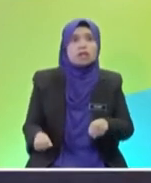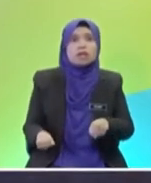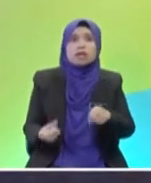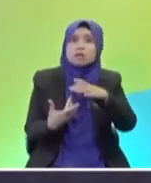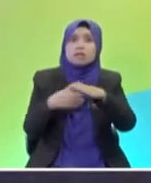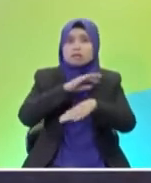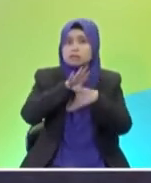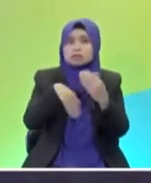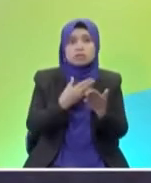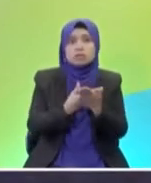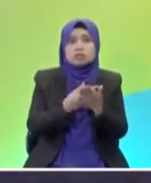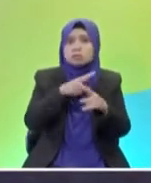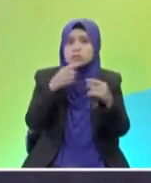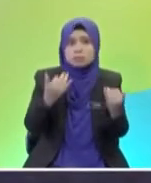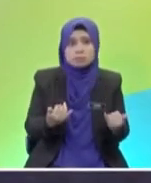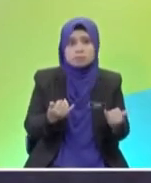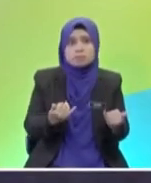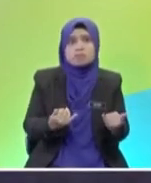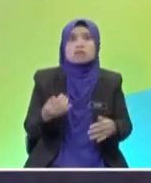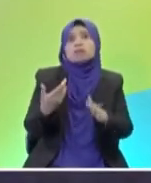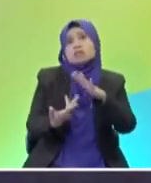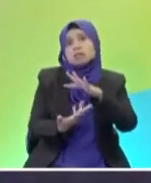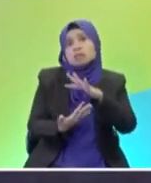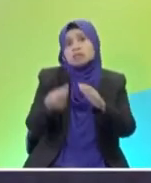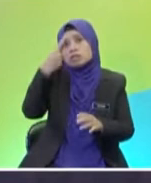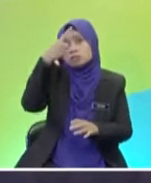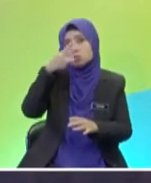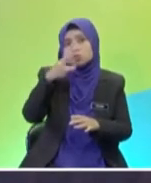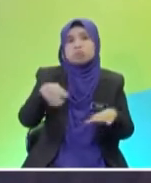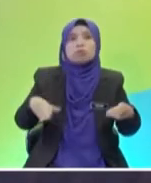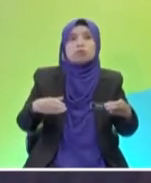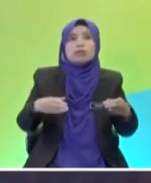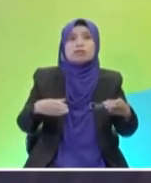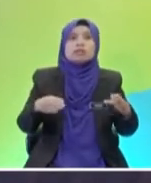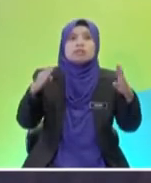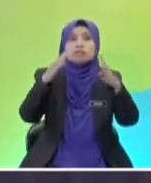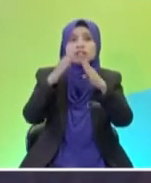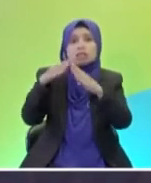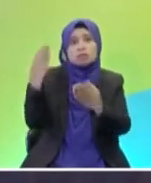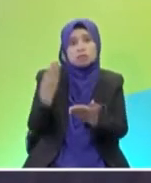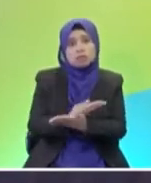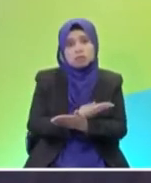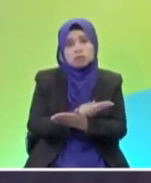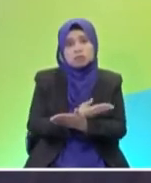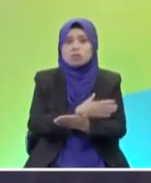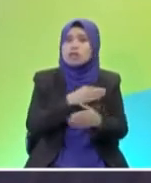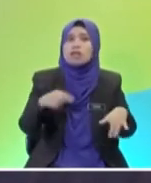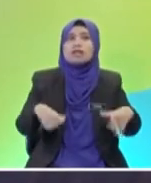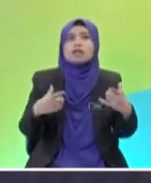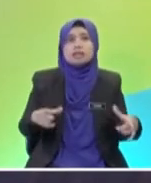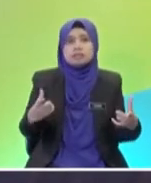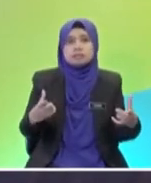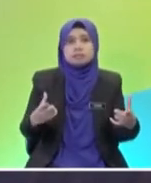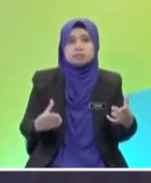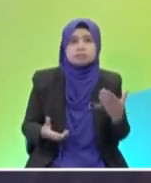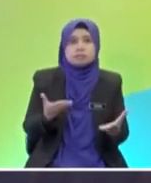to the development as well. So we want to build new houses, new housing area, new buildings, all that. So we need to sometimes